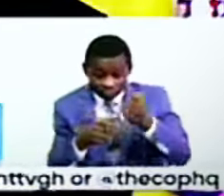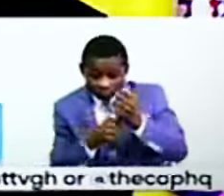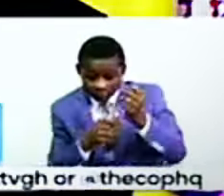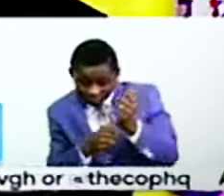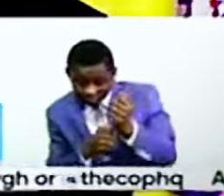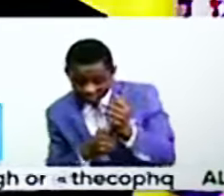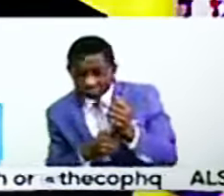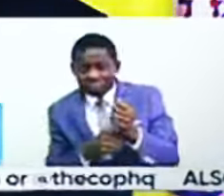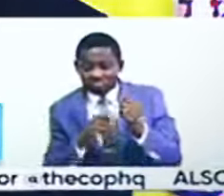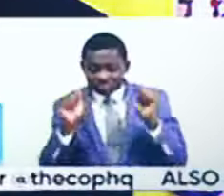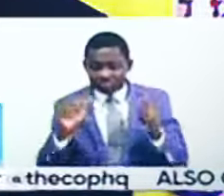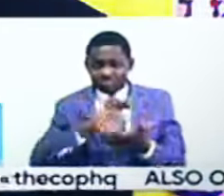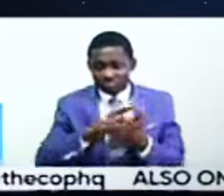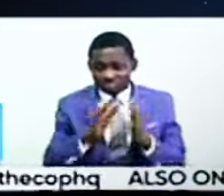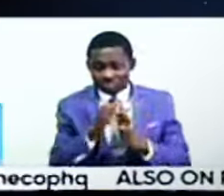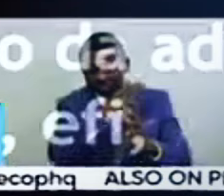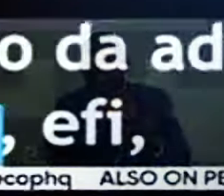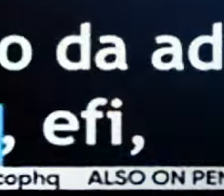Impurity and debauchery.